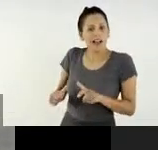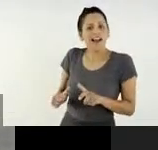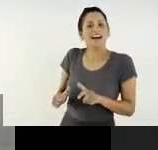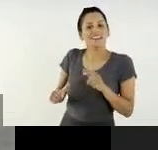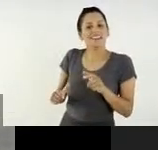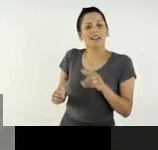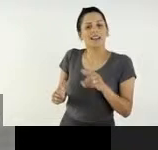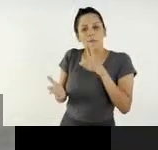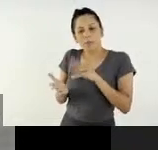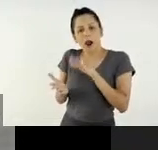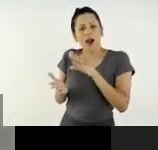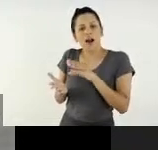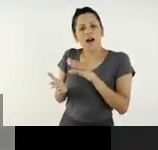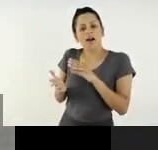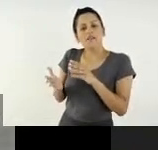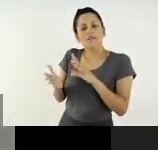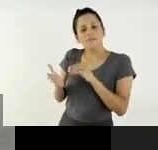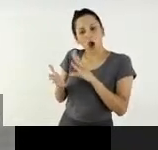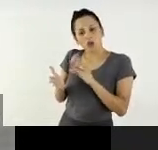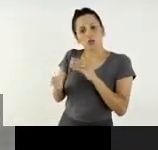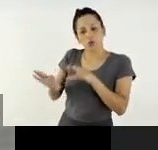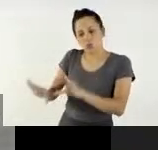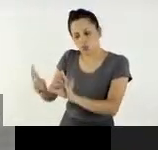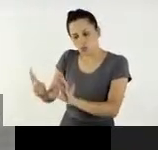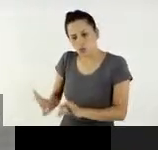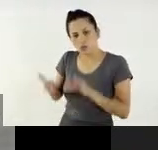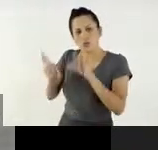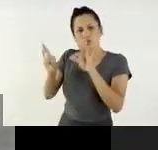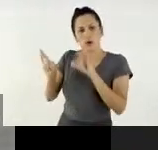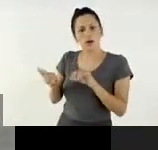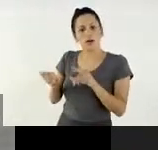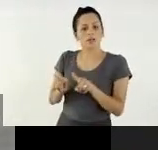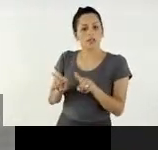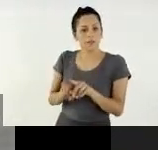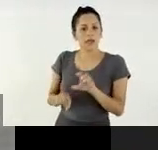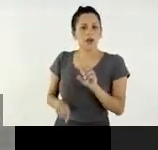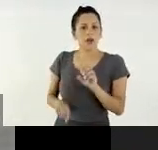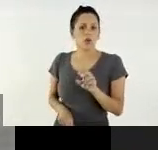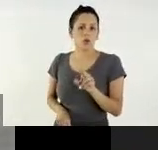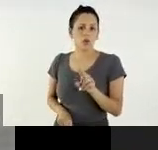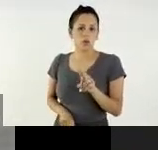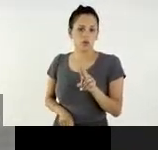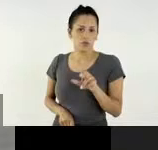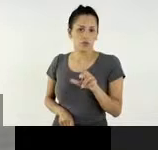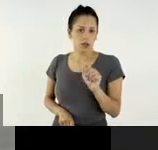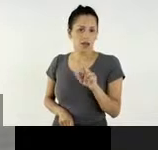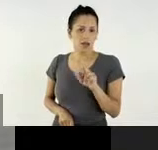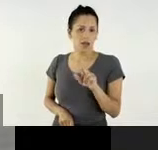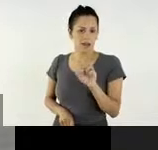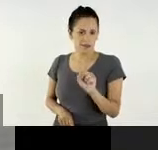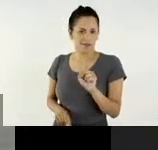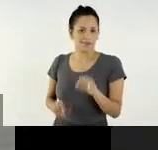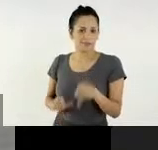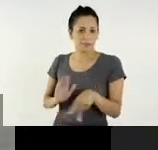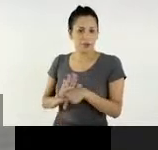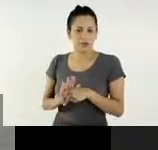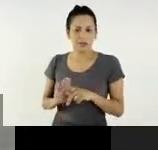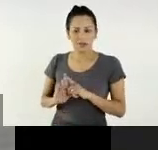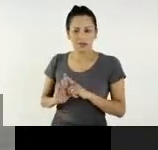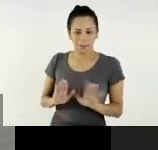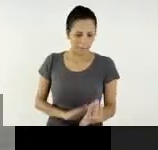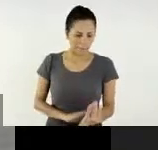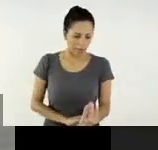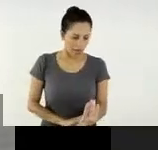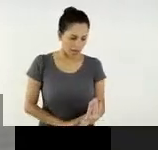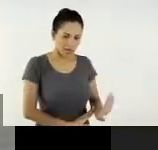Southern Oregon. Pictures always hung low, rarely in straight or single lines, and it's common, as you can see